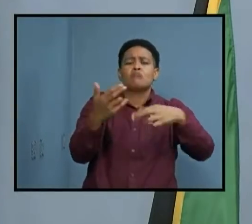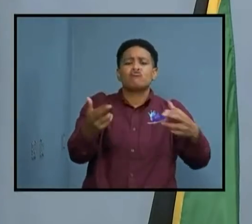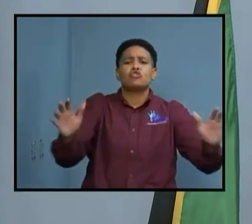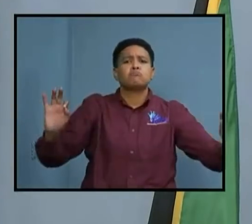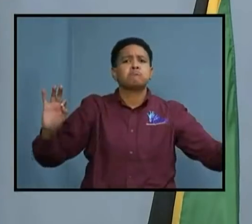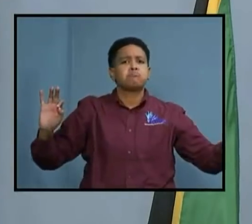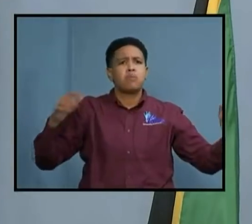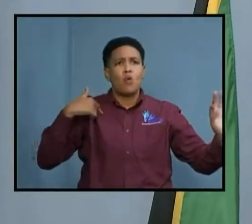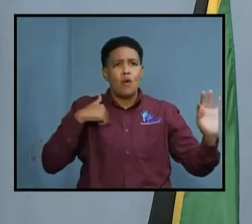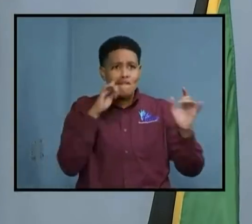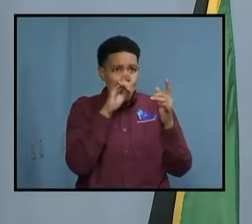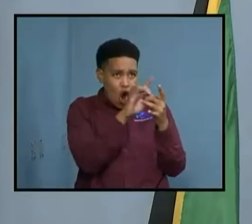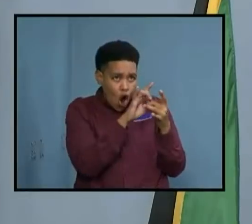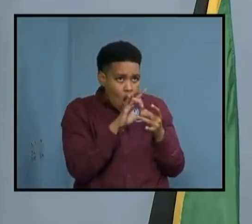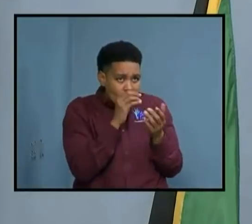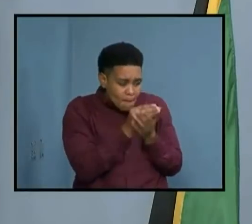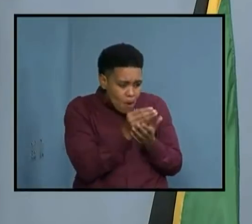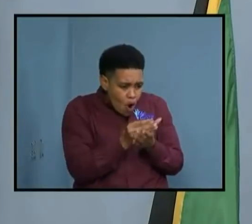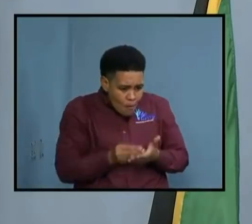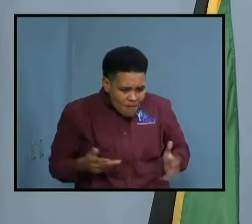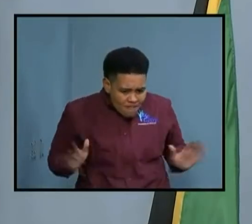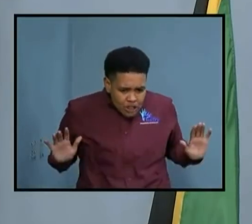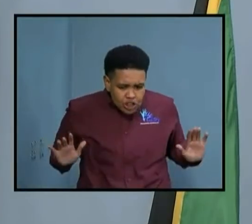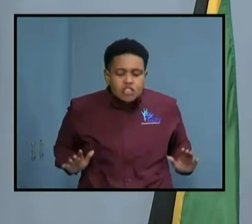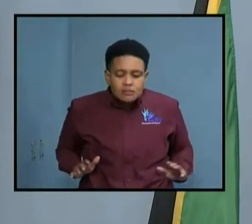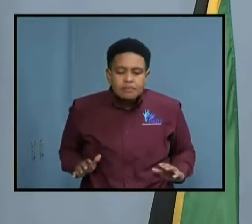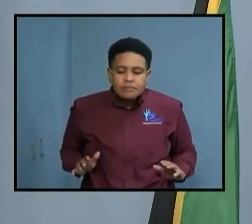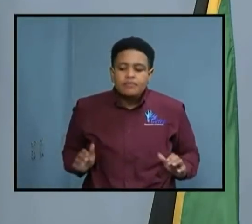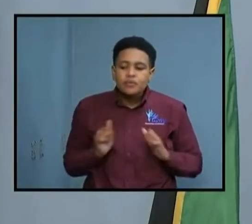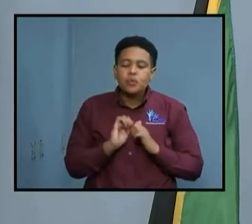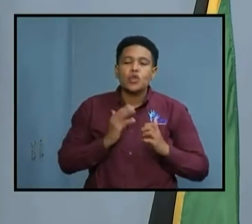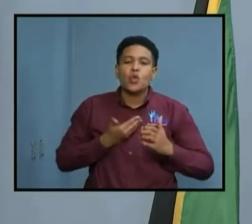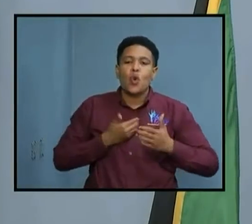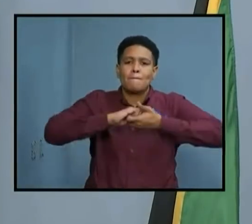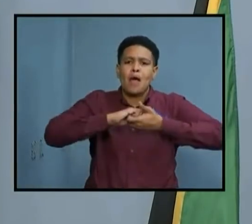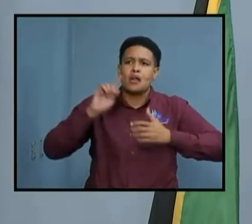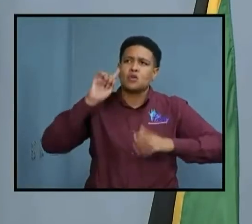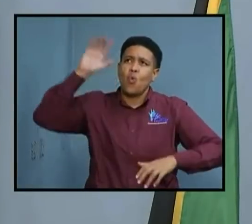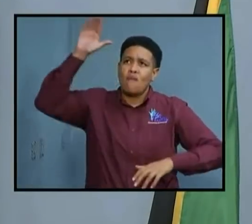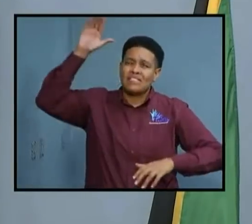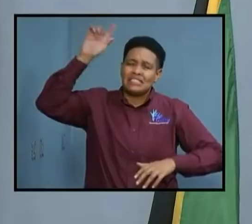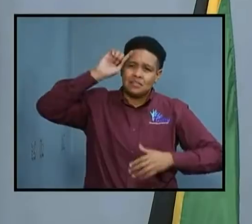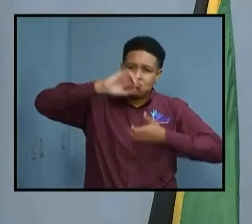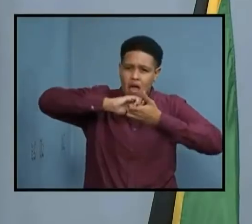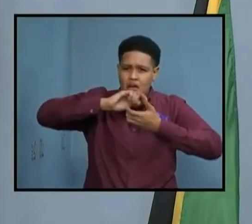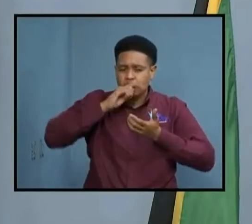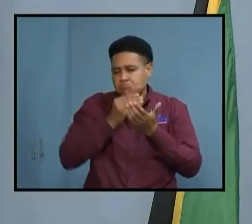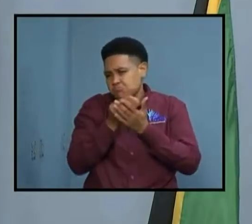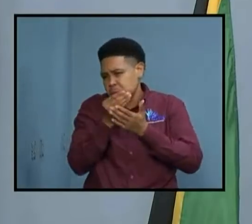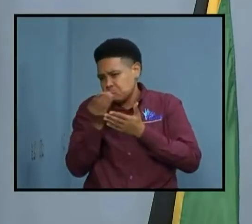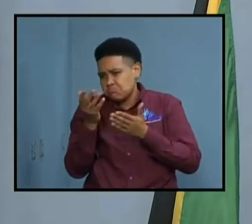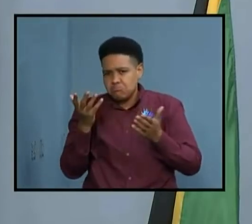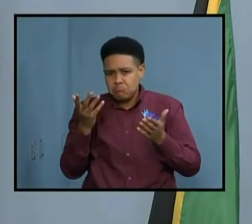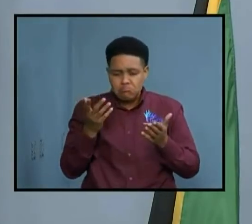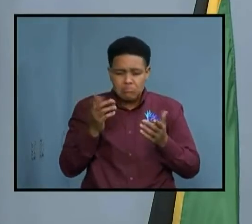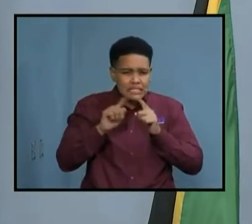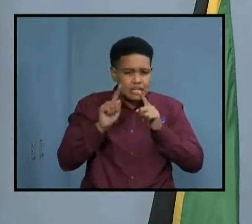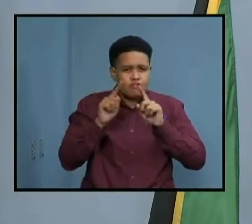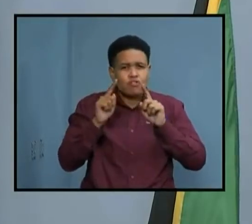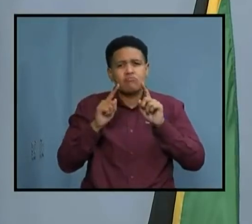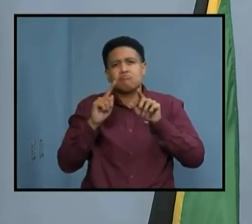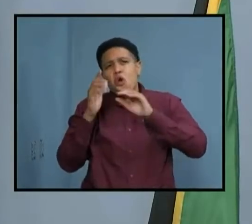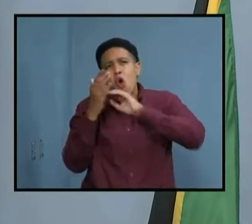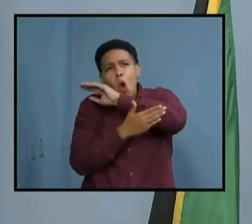have coordinated procurement with our partners, overseas partners, bilateral partners in